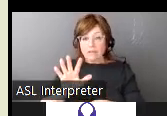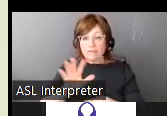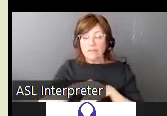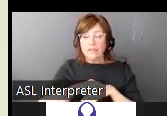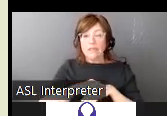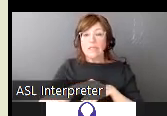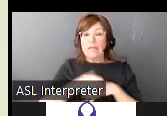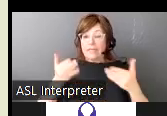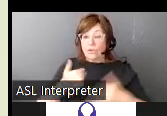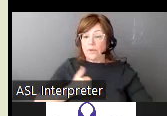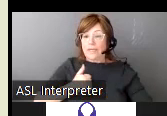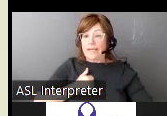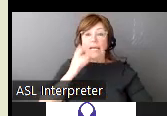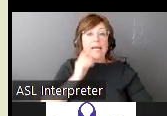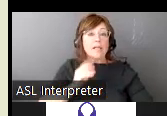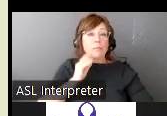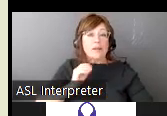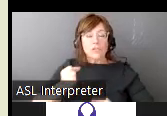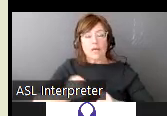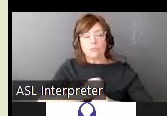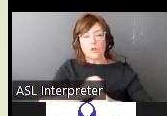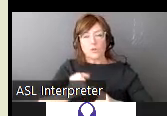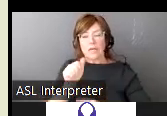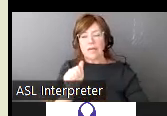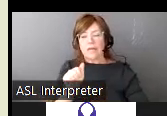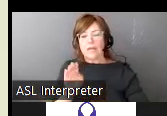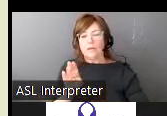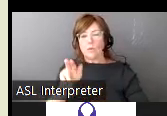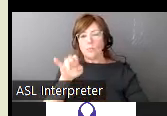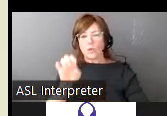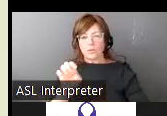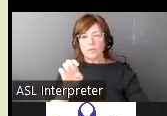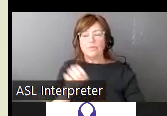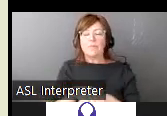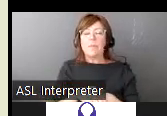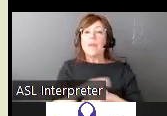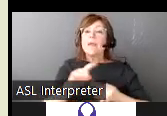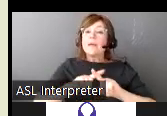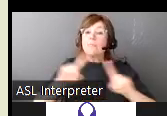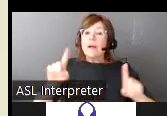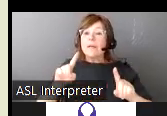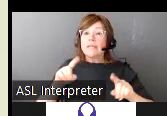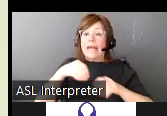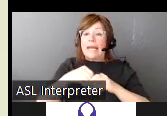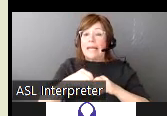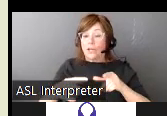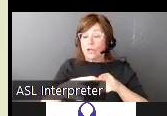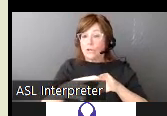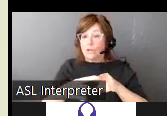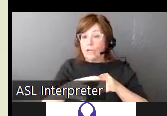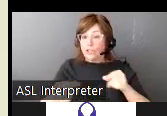in Canada experience abuse. However, elder abuse within the Chinese community